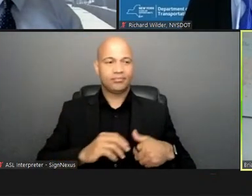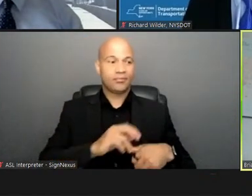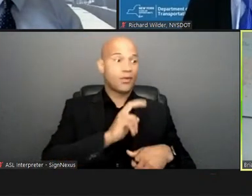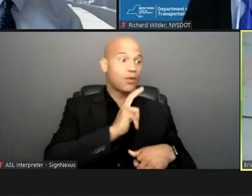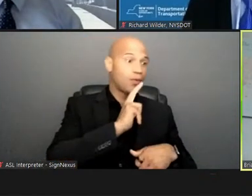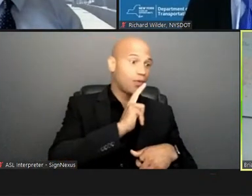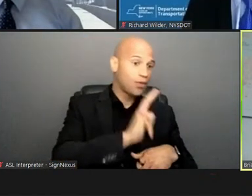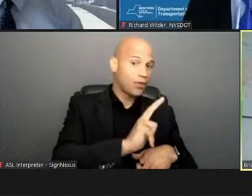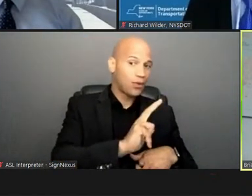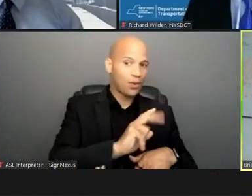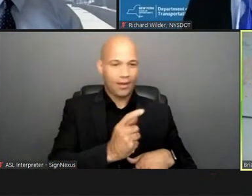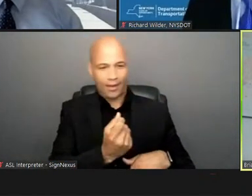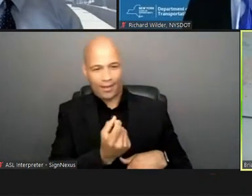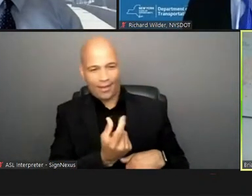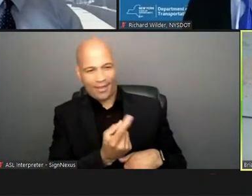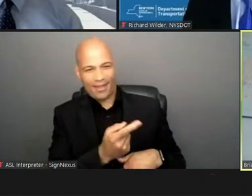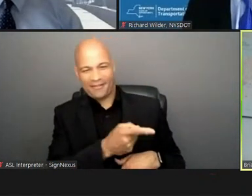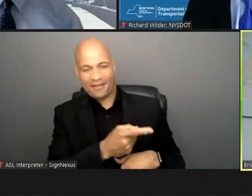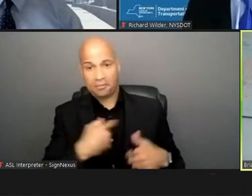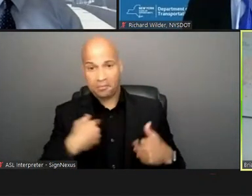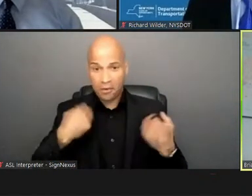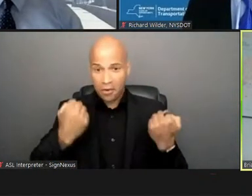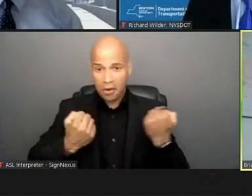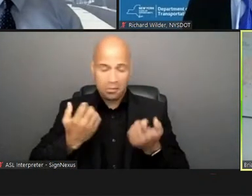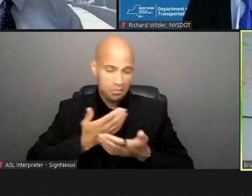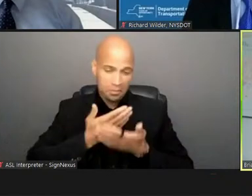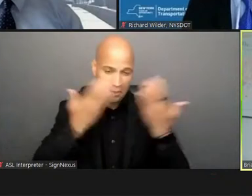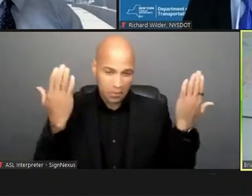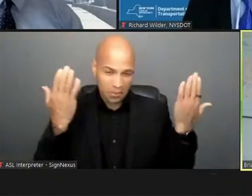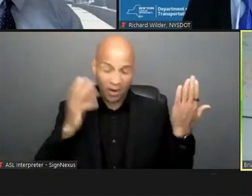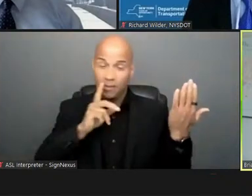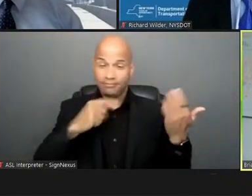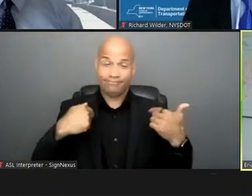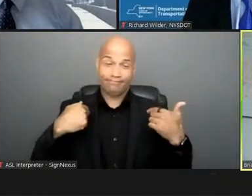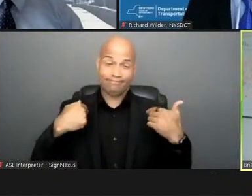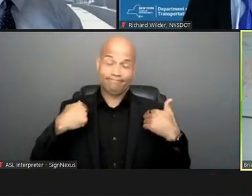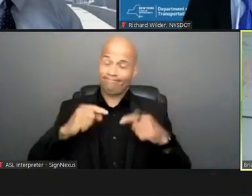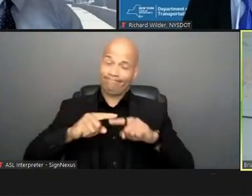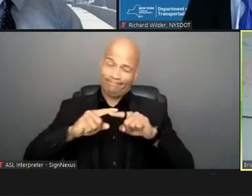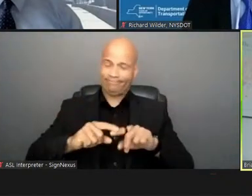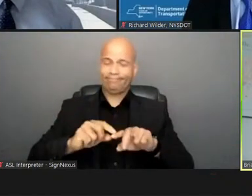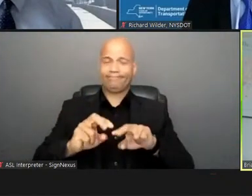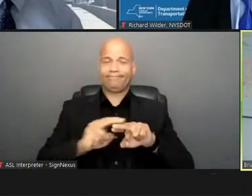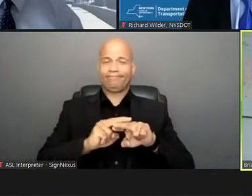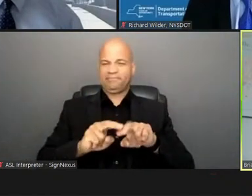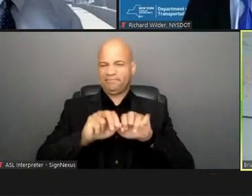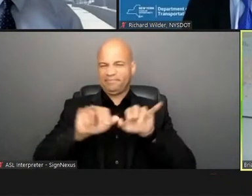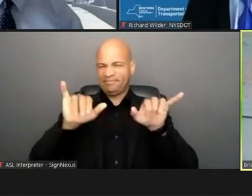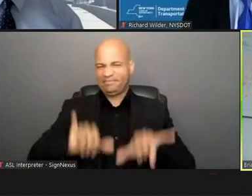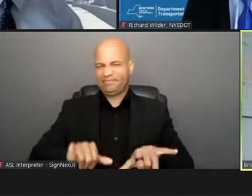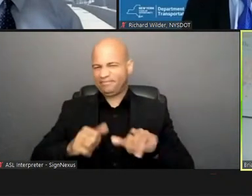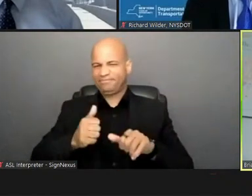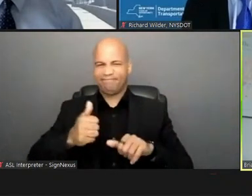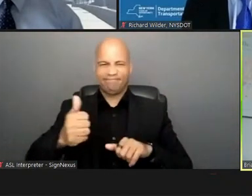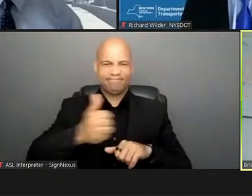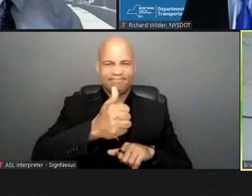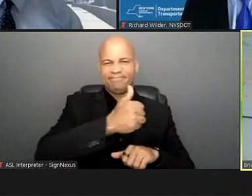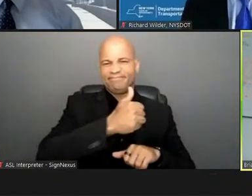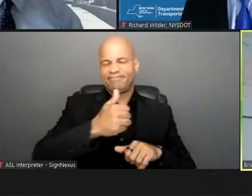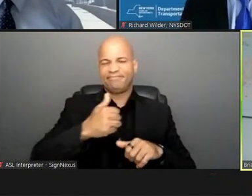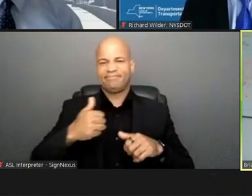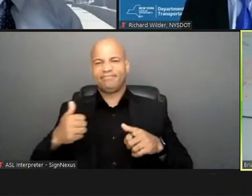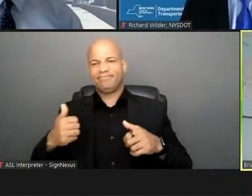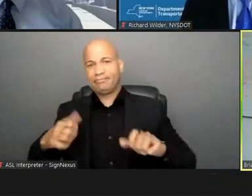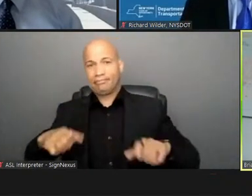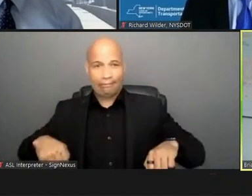not own a car uh as such I'm extremely reliant on our subway system for moving around the city hauling two car seats and